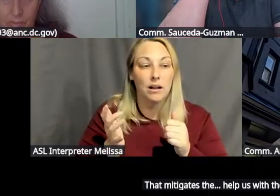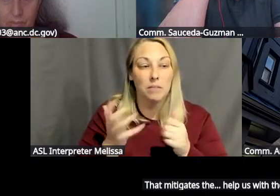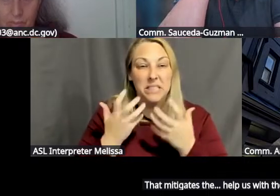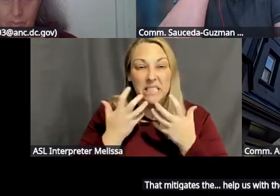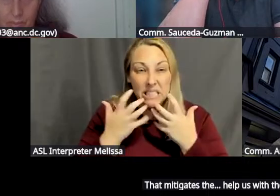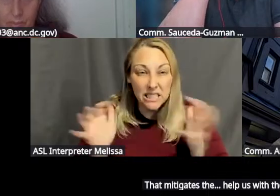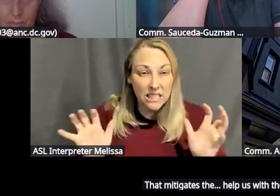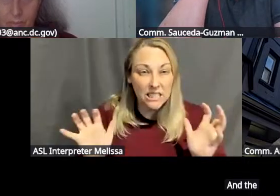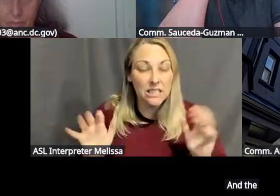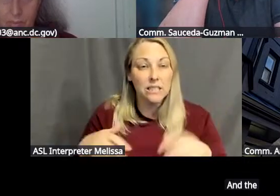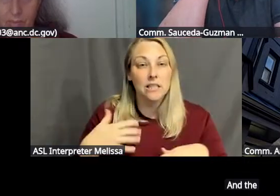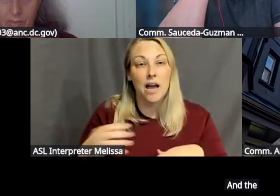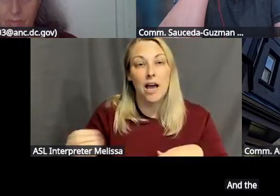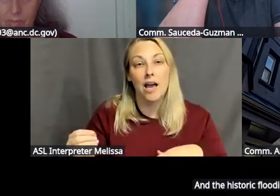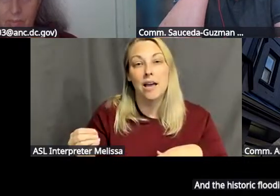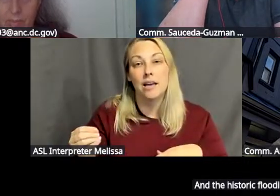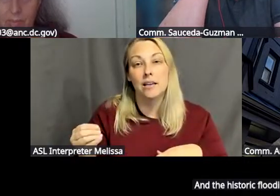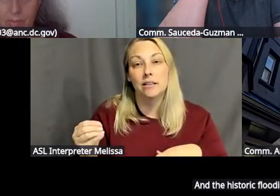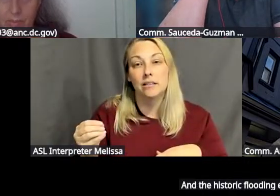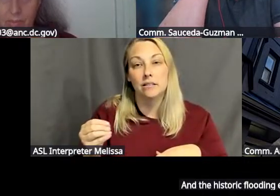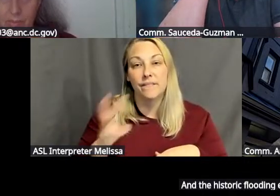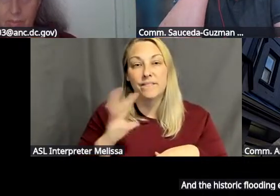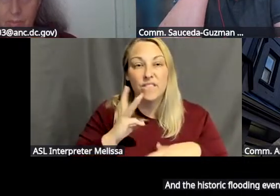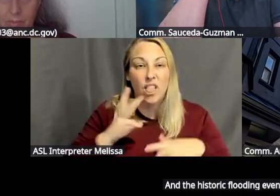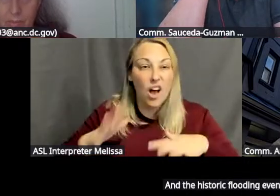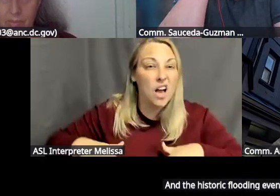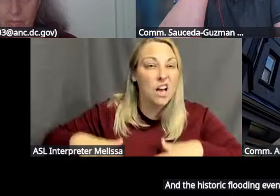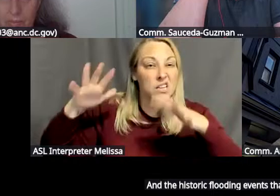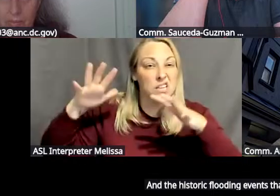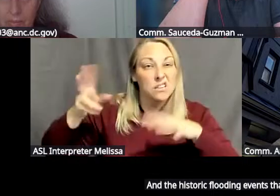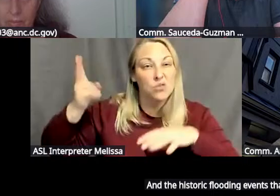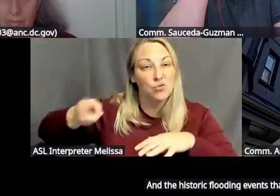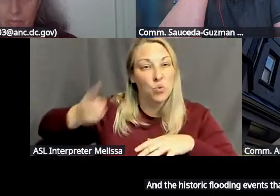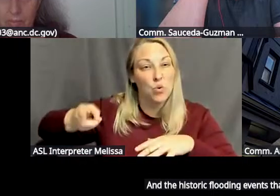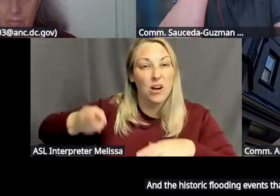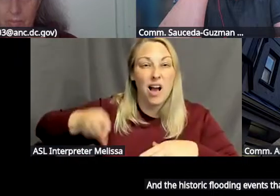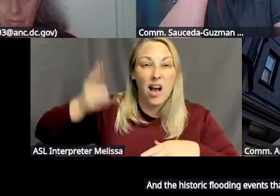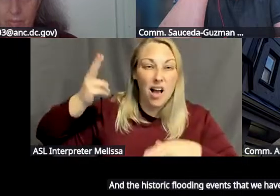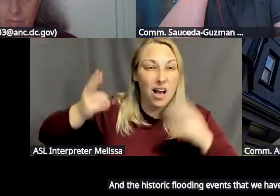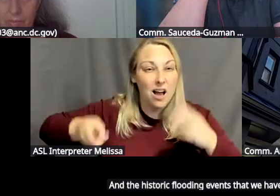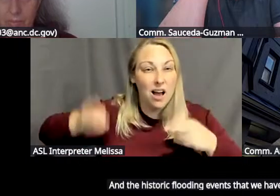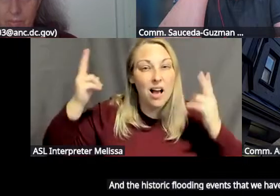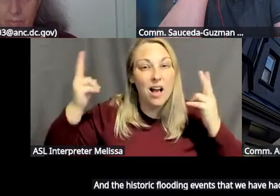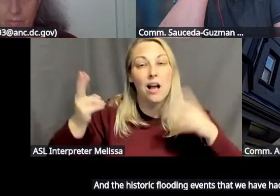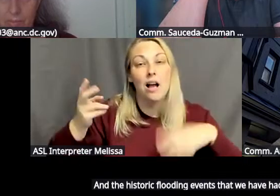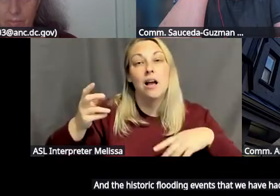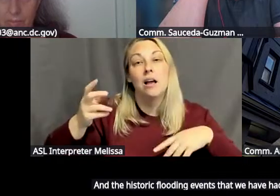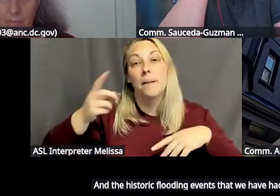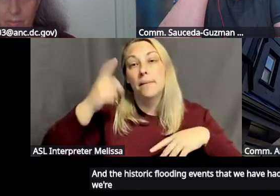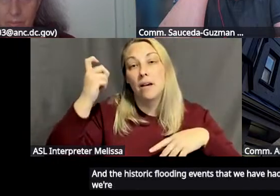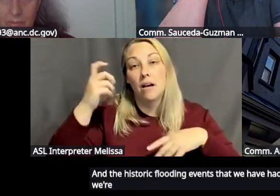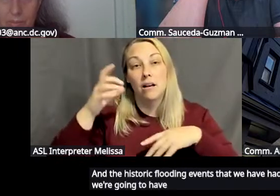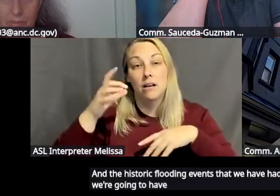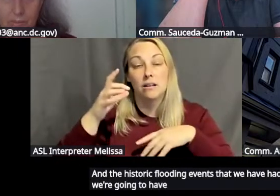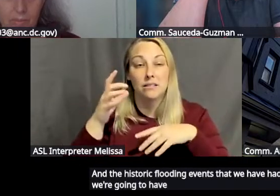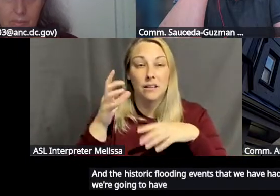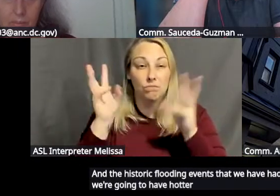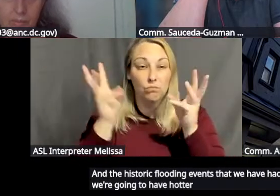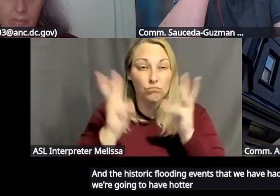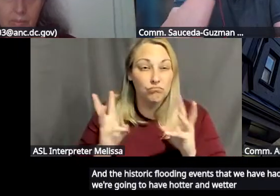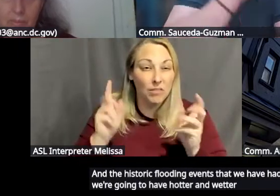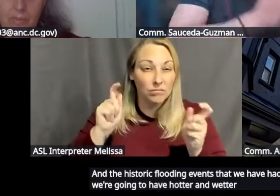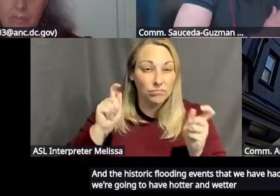historic flooding events that we have had. Because of climate change, we're going to have hotter and wetter